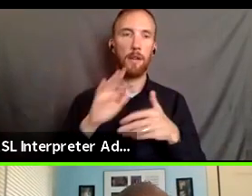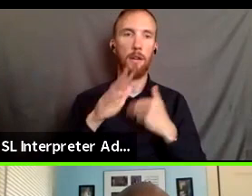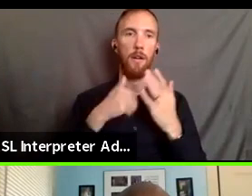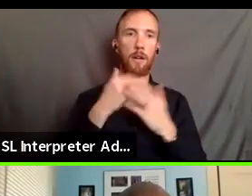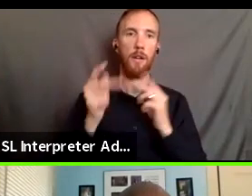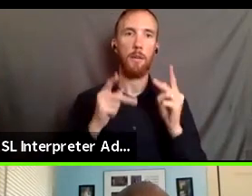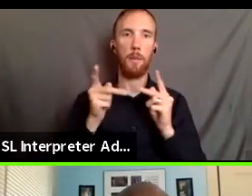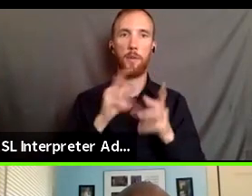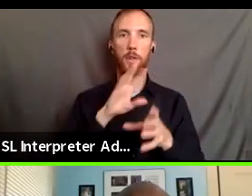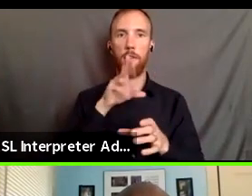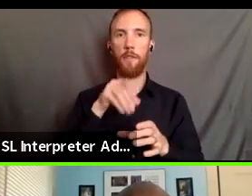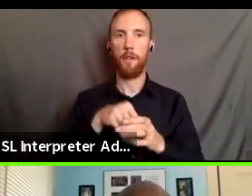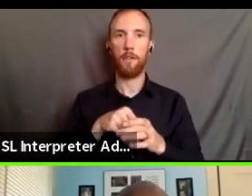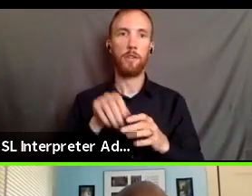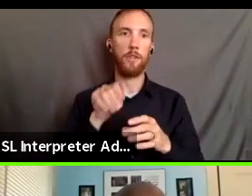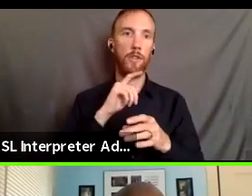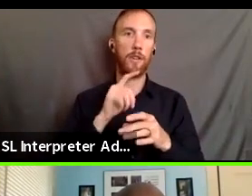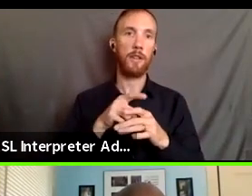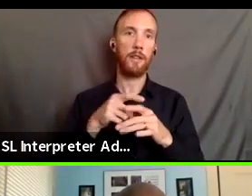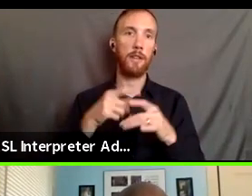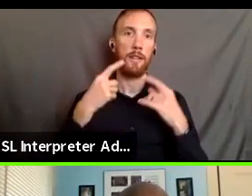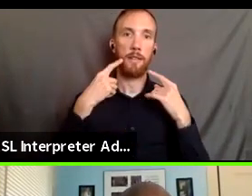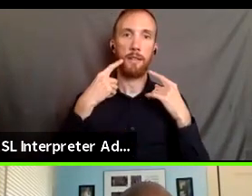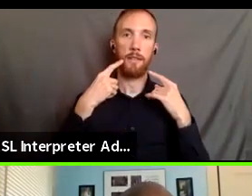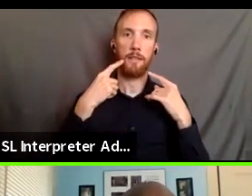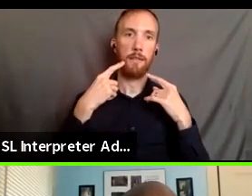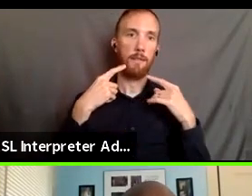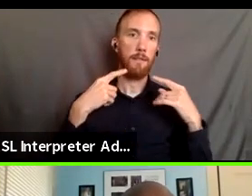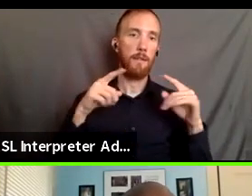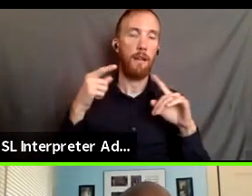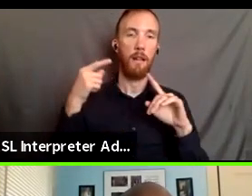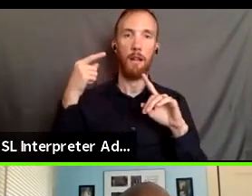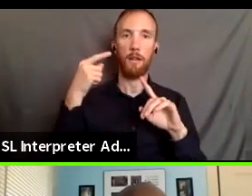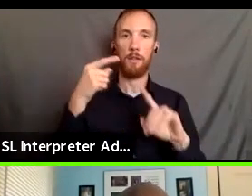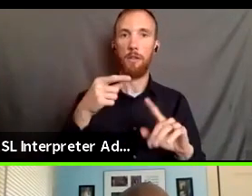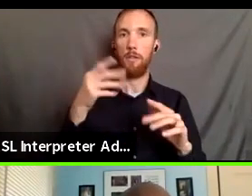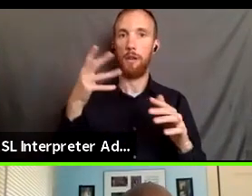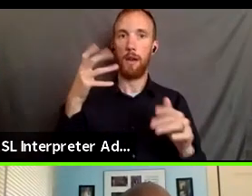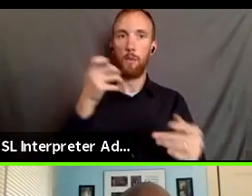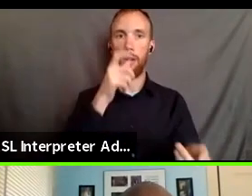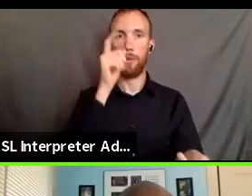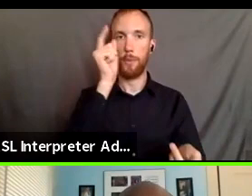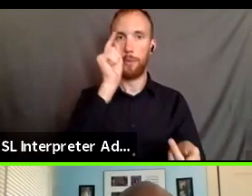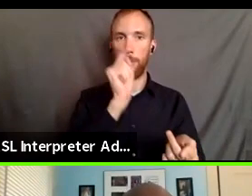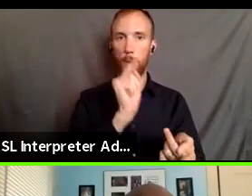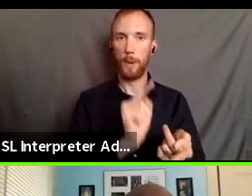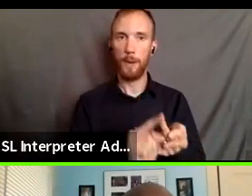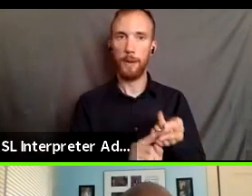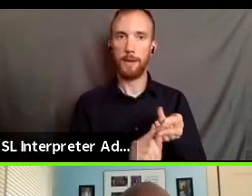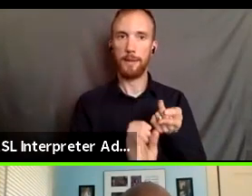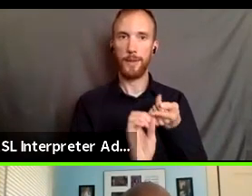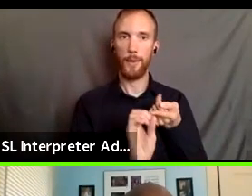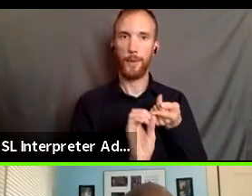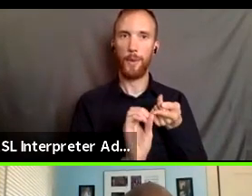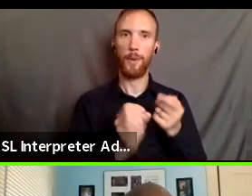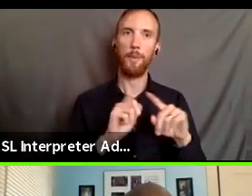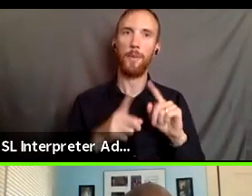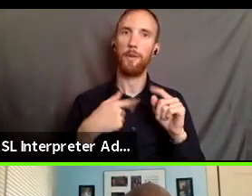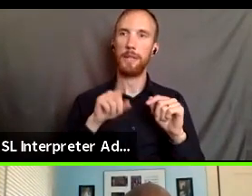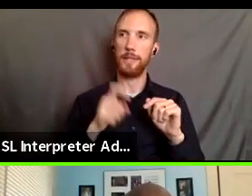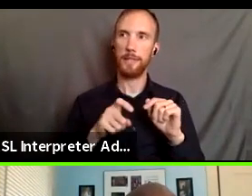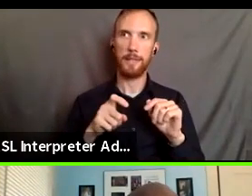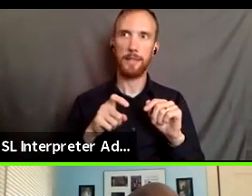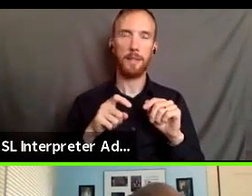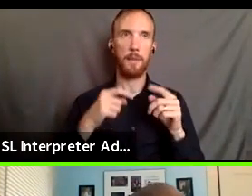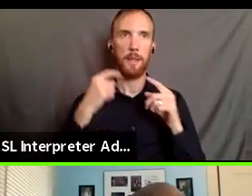because the ultimate goal for me is i always say is get this thing down to to zero but we just have to be attentional and at the same time making sure that we're